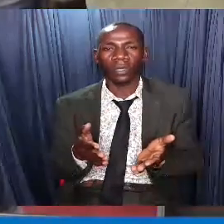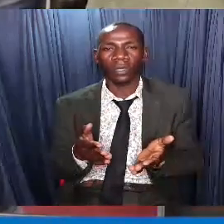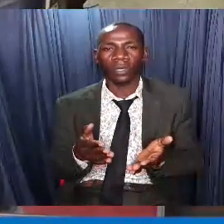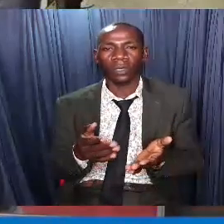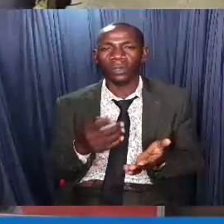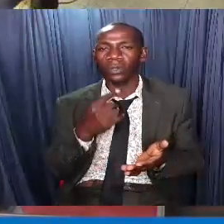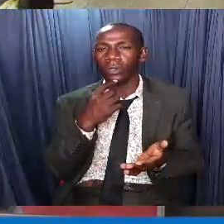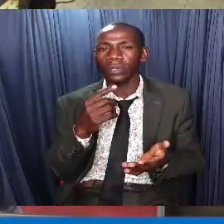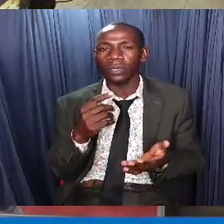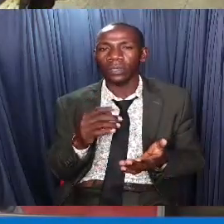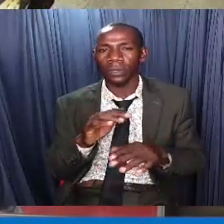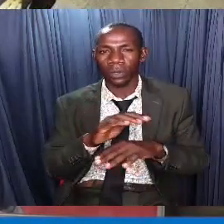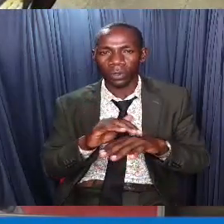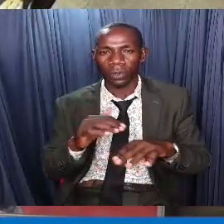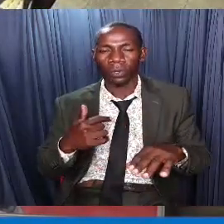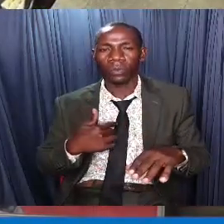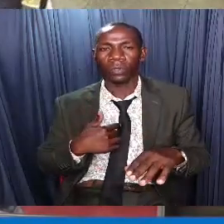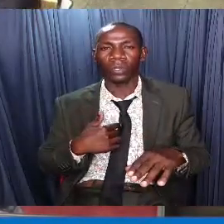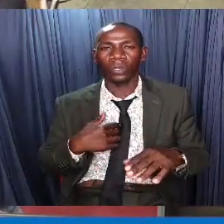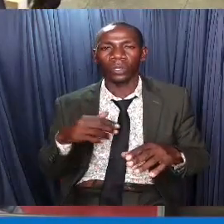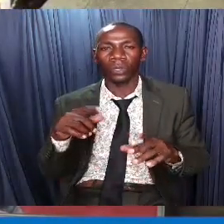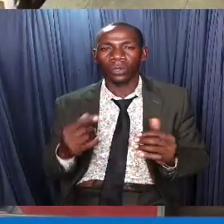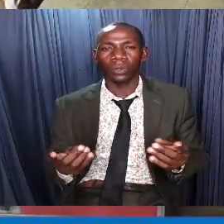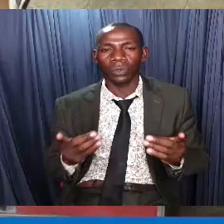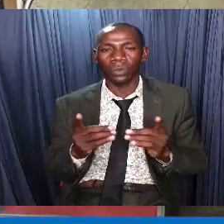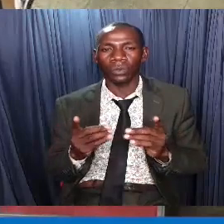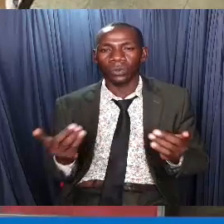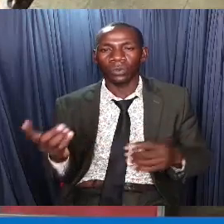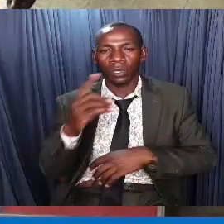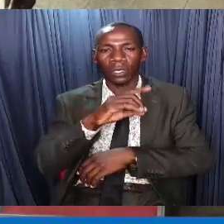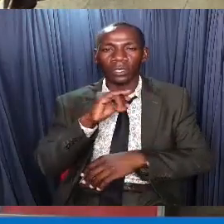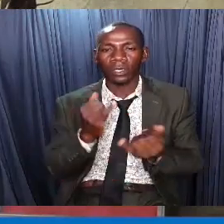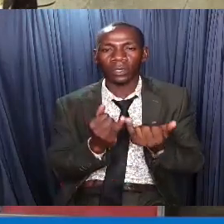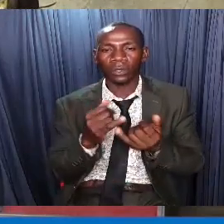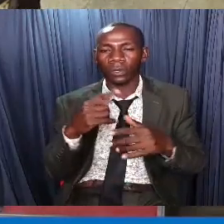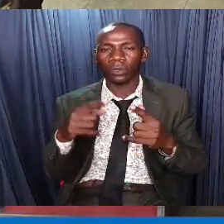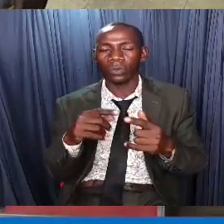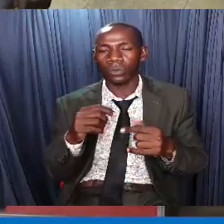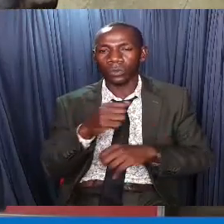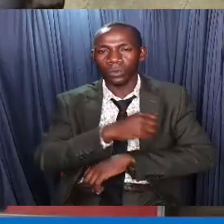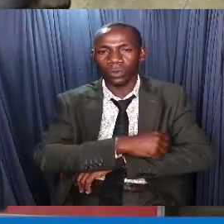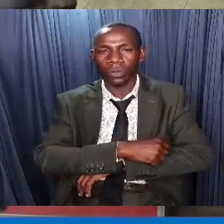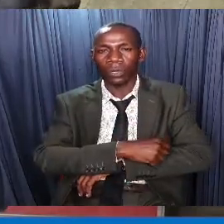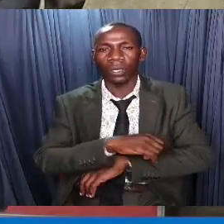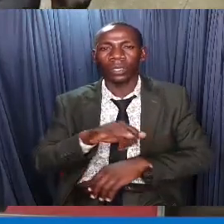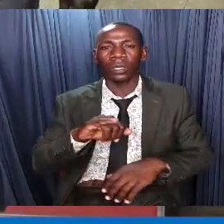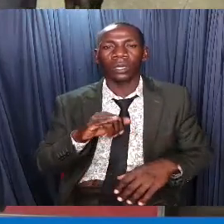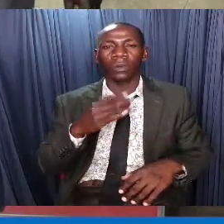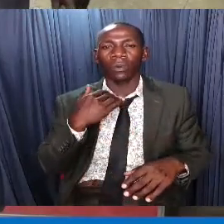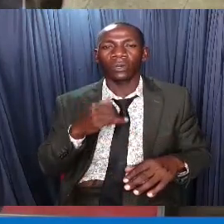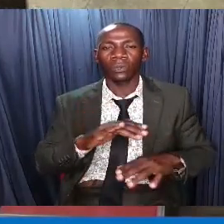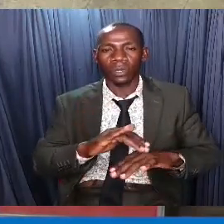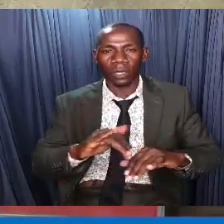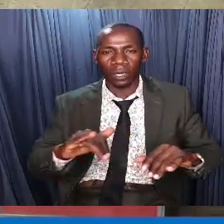lakini hawaambii wao na ananiita mimi. I had my colleagues. Leo ni Jumamosi huendi shule. I'm the one called Saturday, you're not going to school. Sasa nyumba yangu nataka